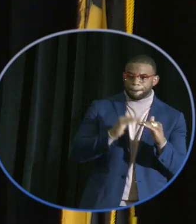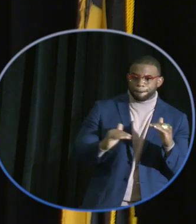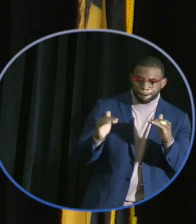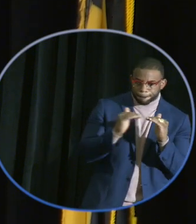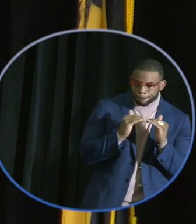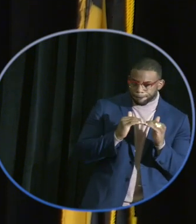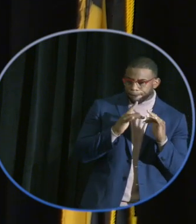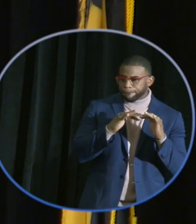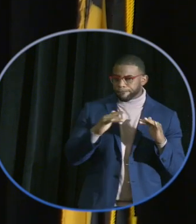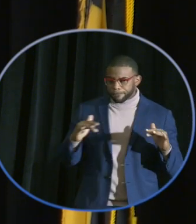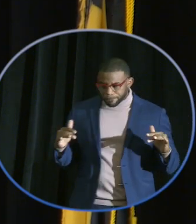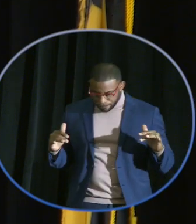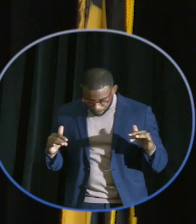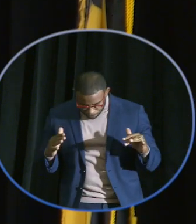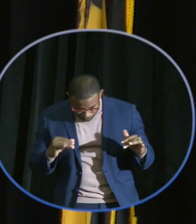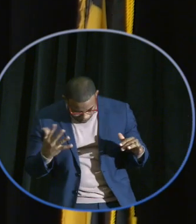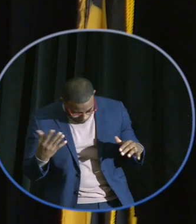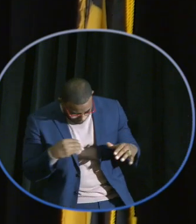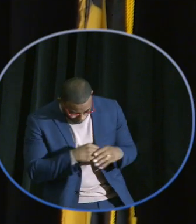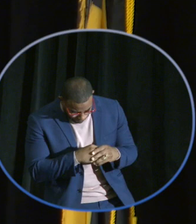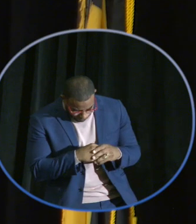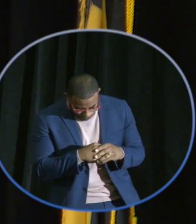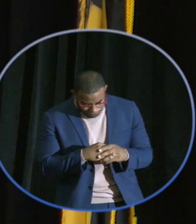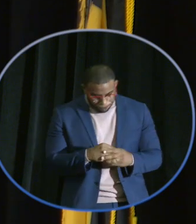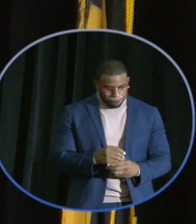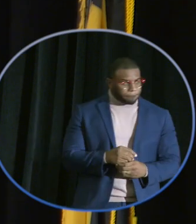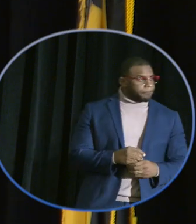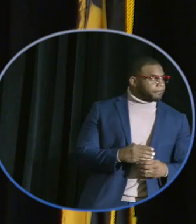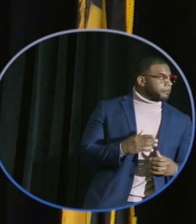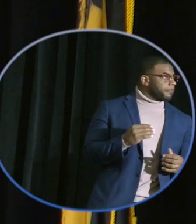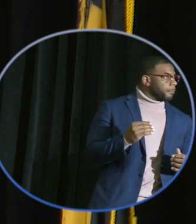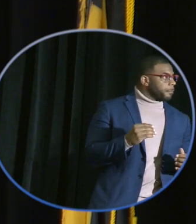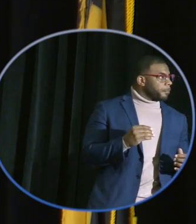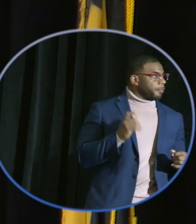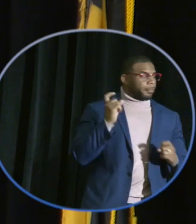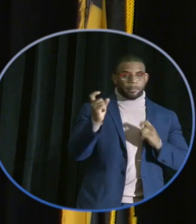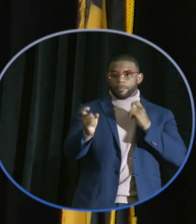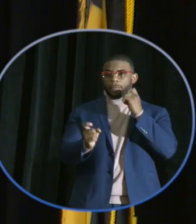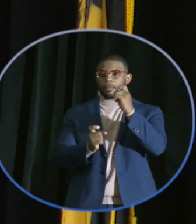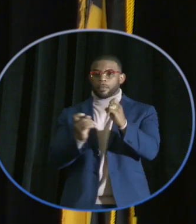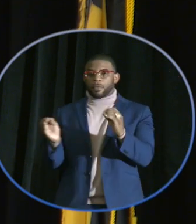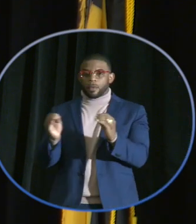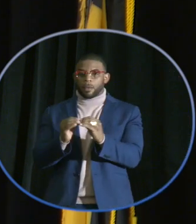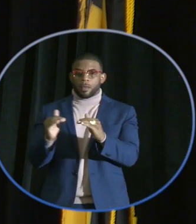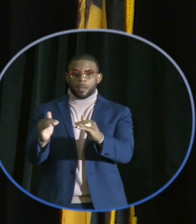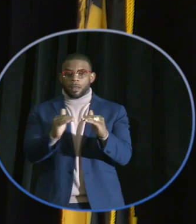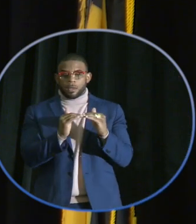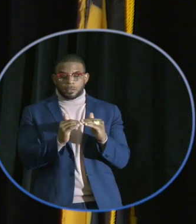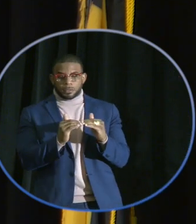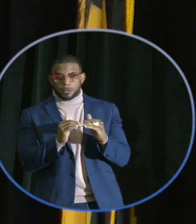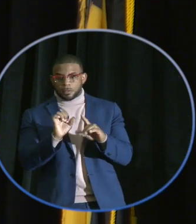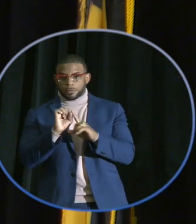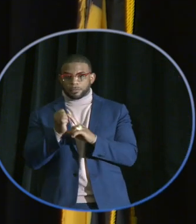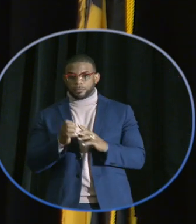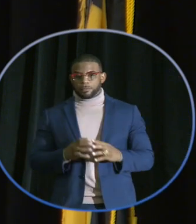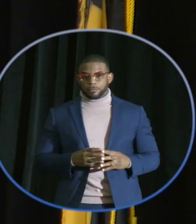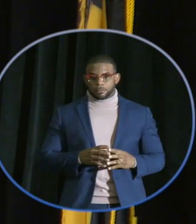justice, diversity, inclusion, and contributing to a more equitable